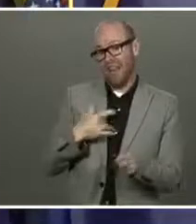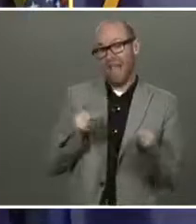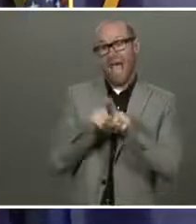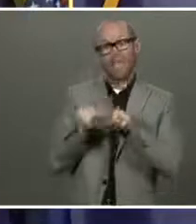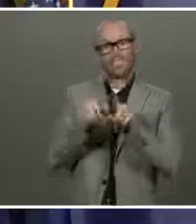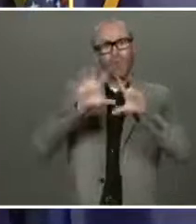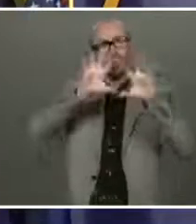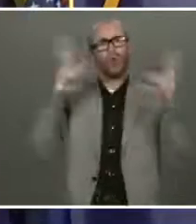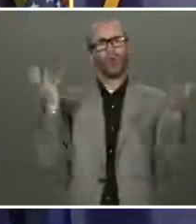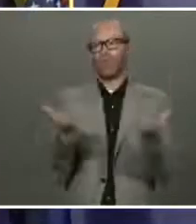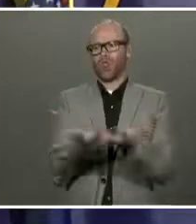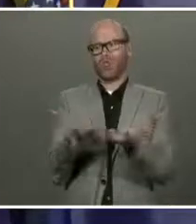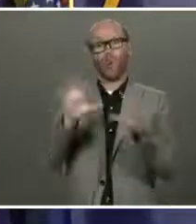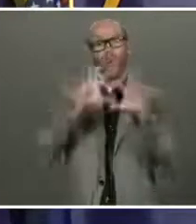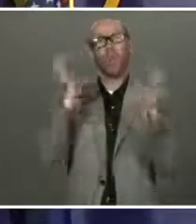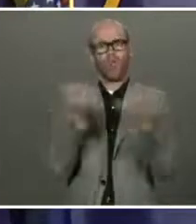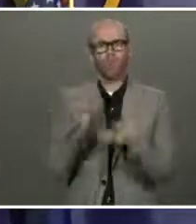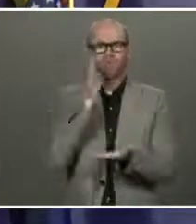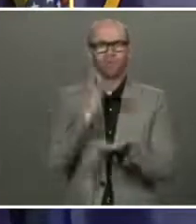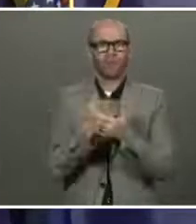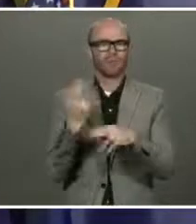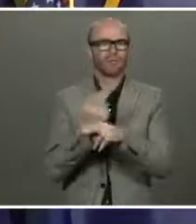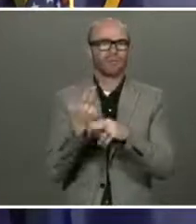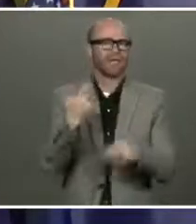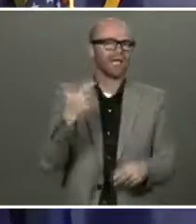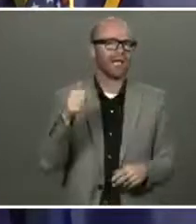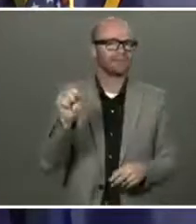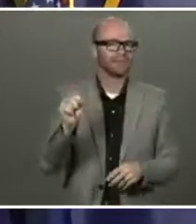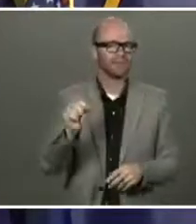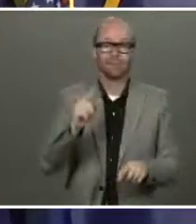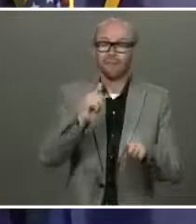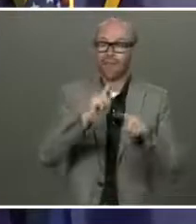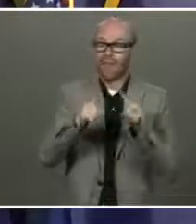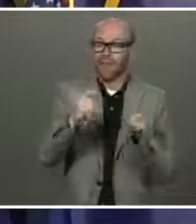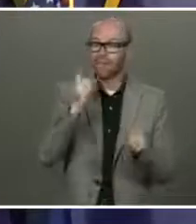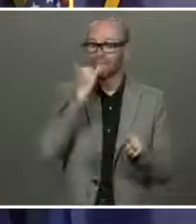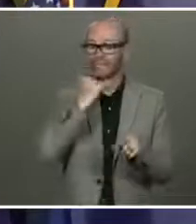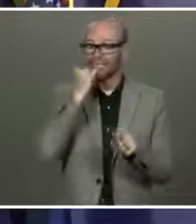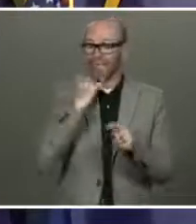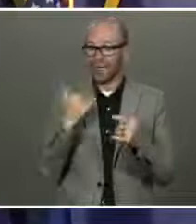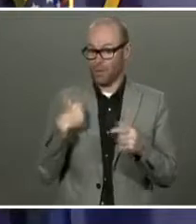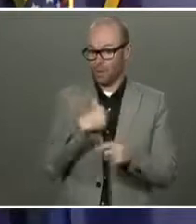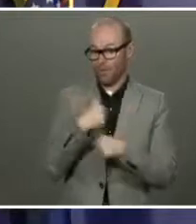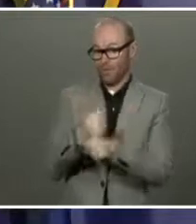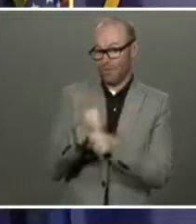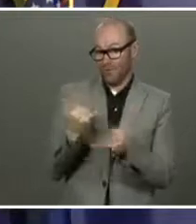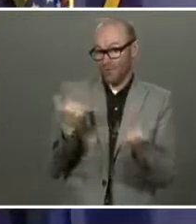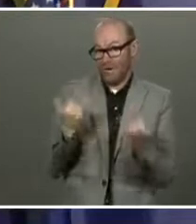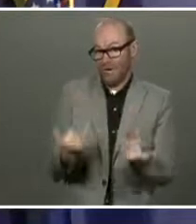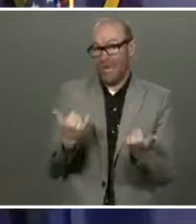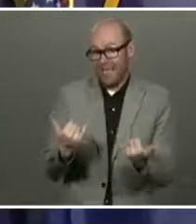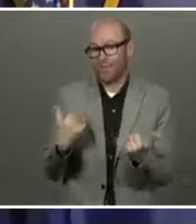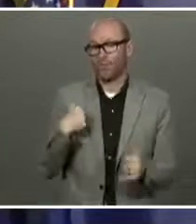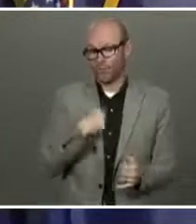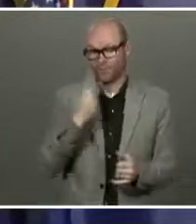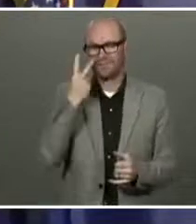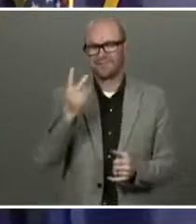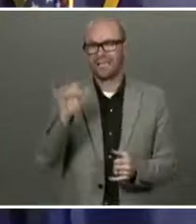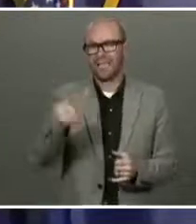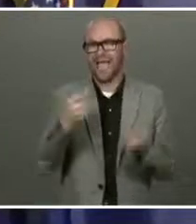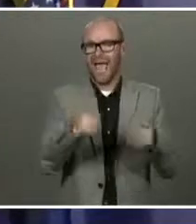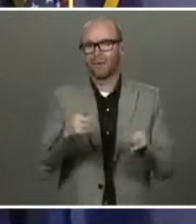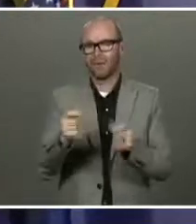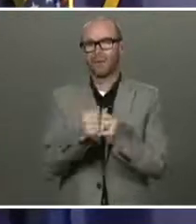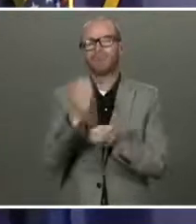that's very possible. But the mistake that this administration is making, we're seeing that with some